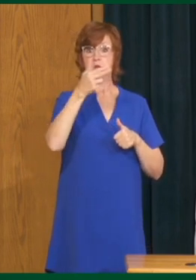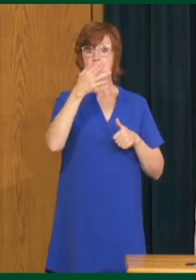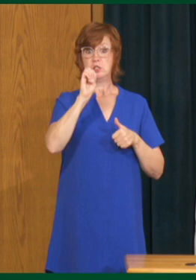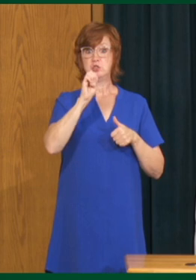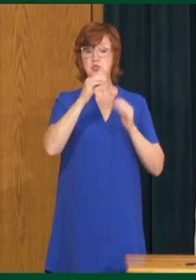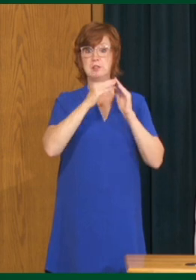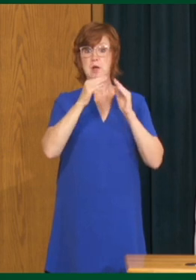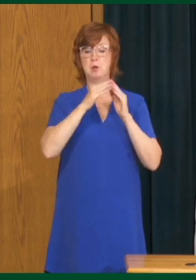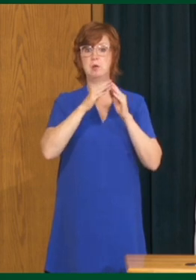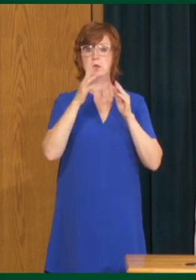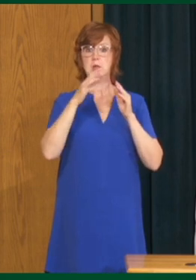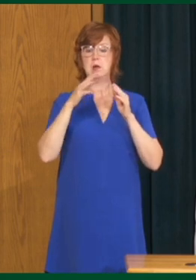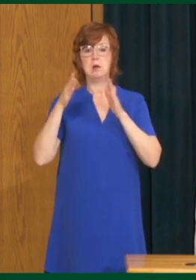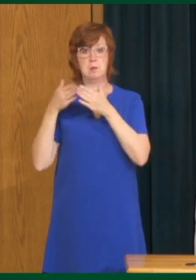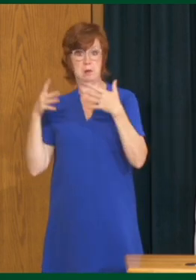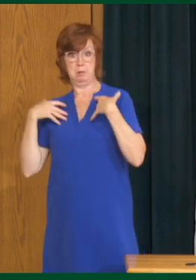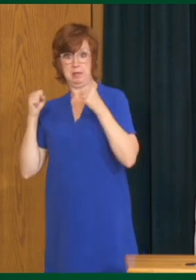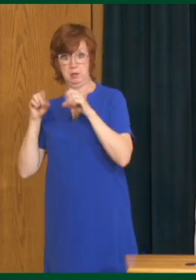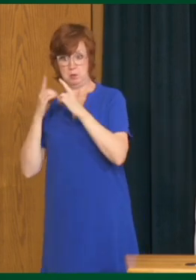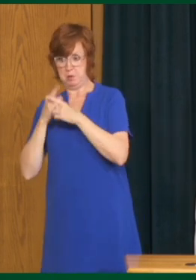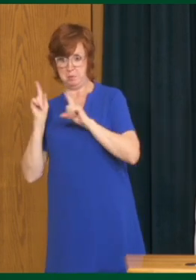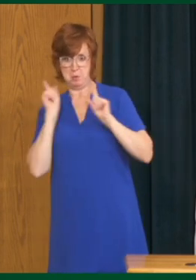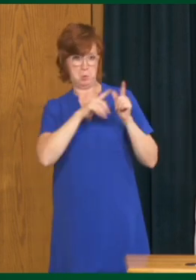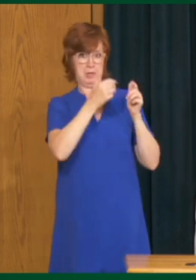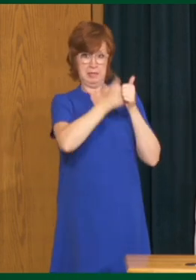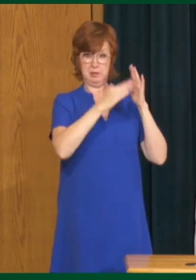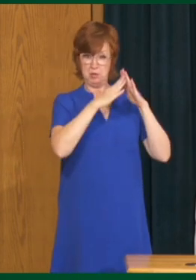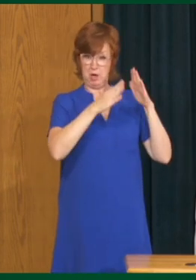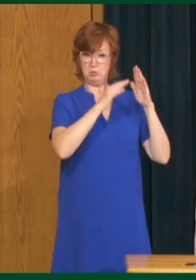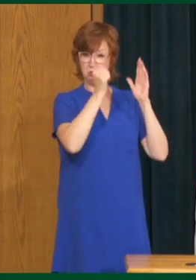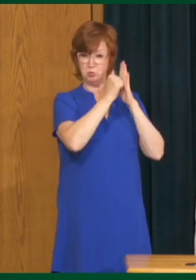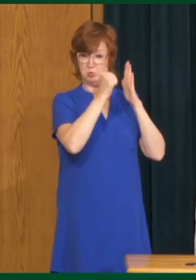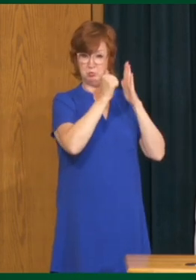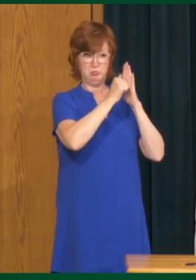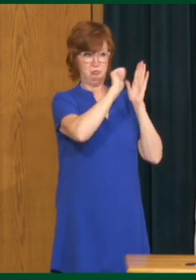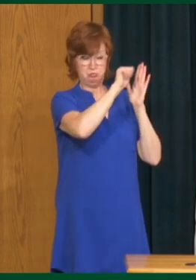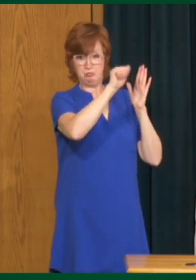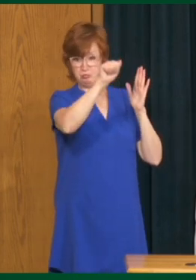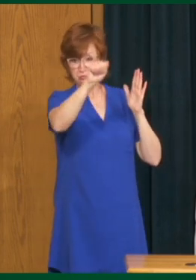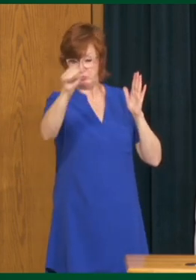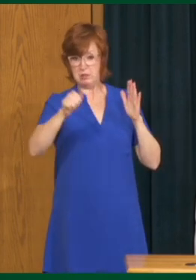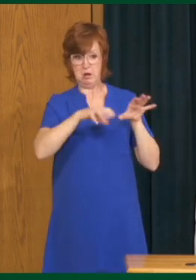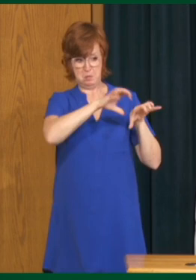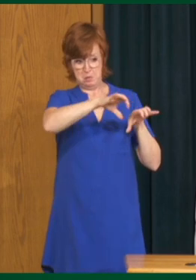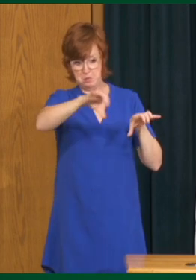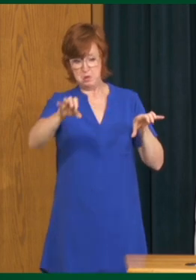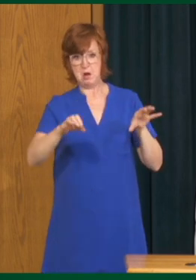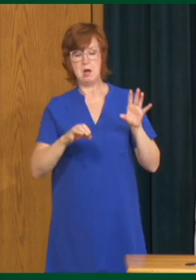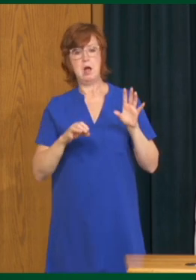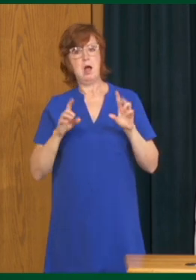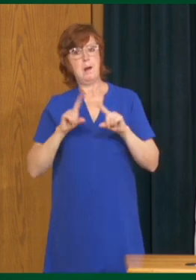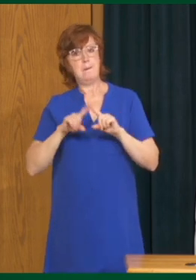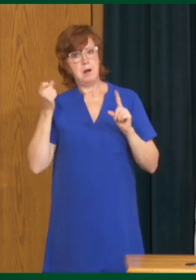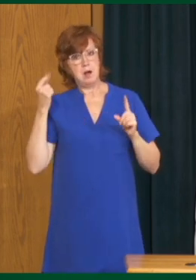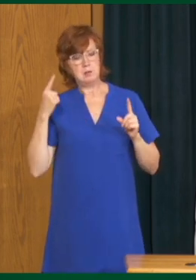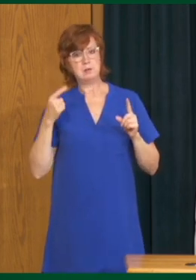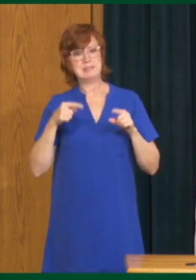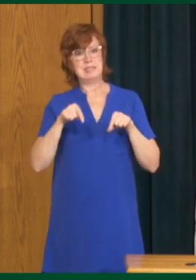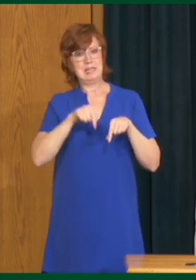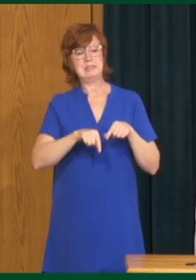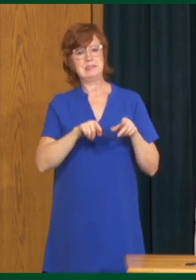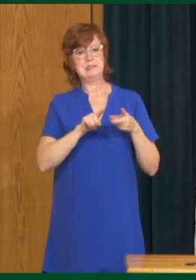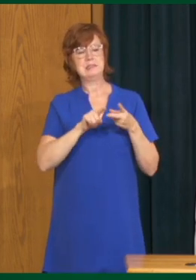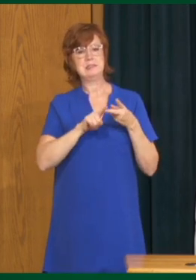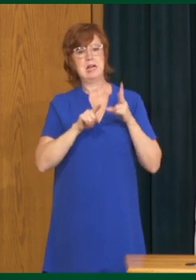that's how you see an increase in cases in people who may otherwise have had mild symptoms. But that is essential because in communal